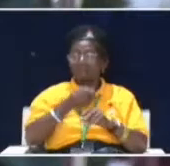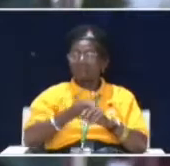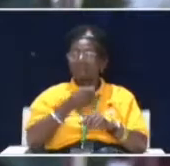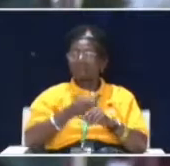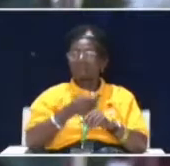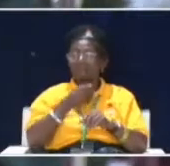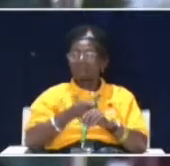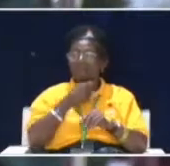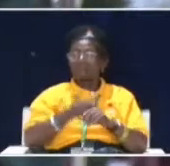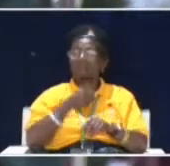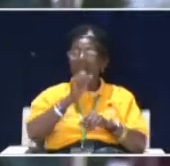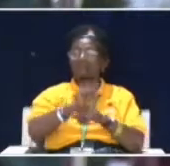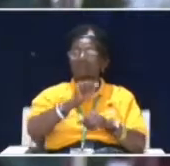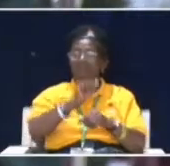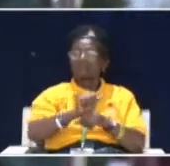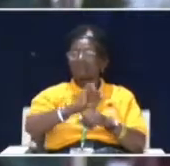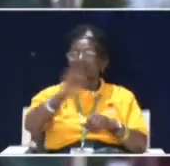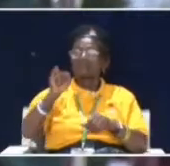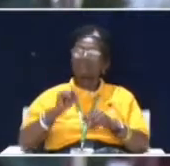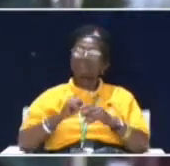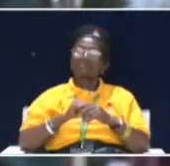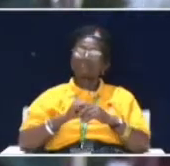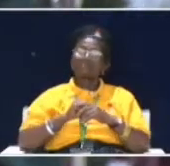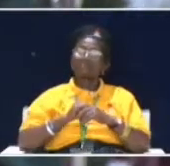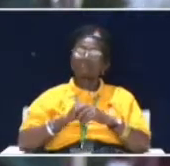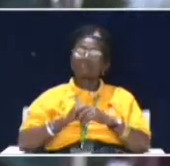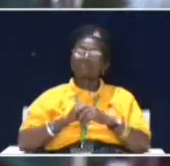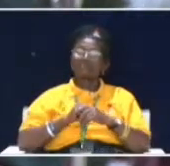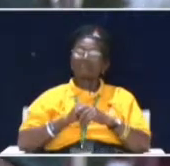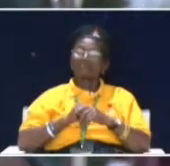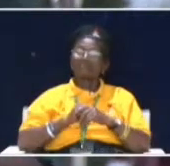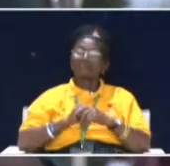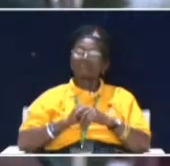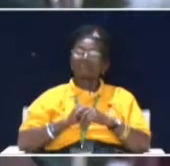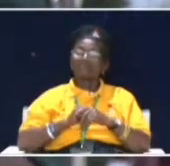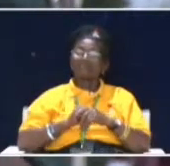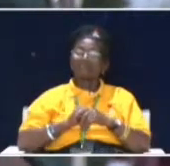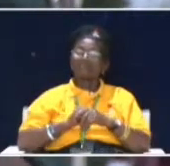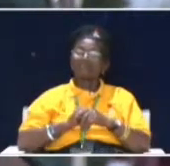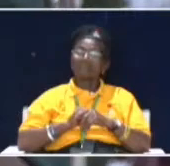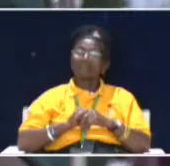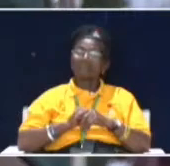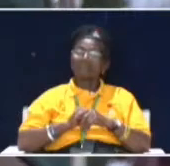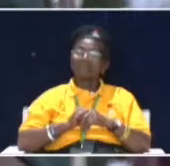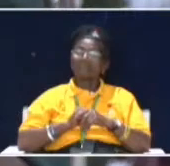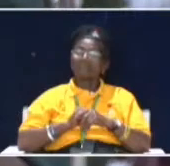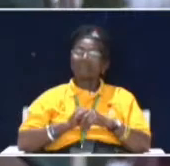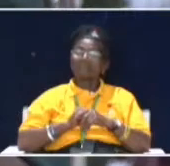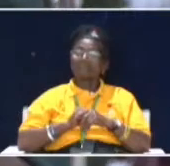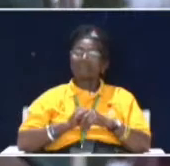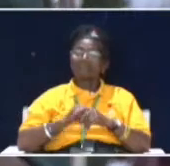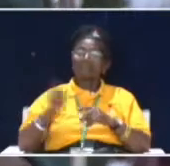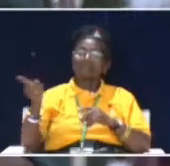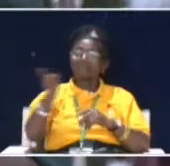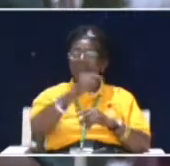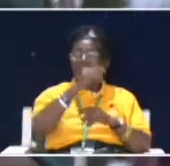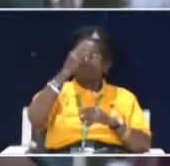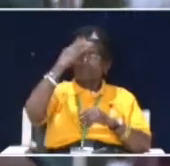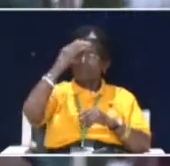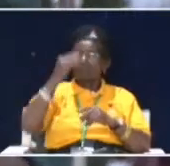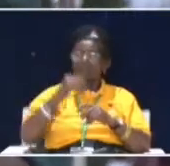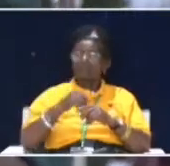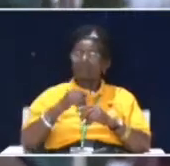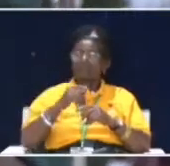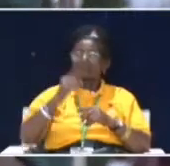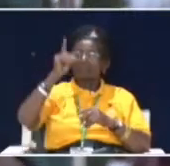pinu lati si awon ti won o sise takun takun ni po pada. You